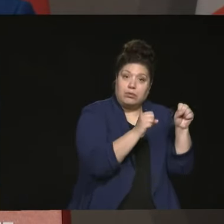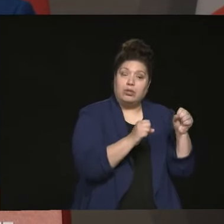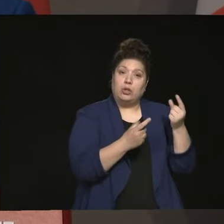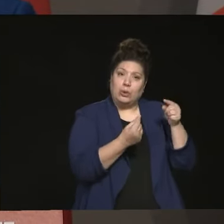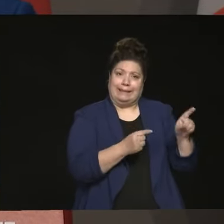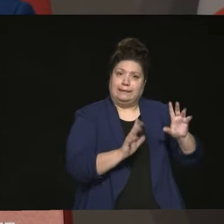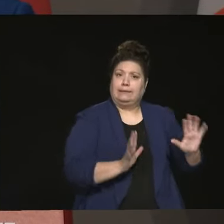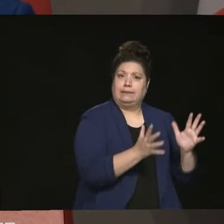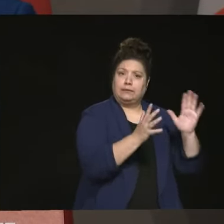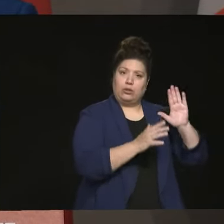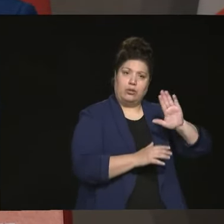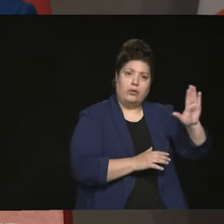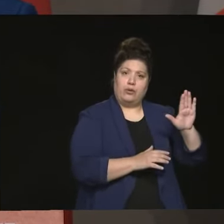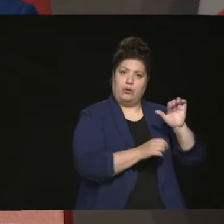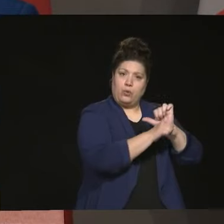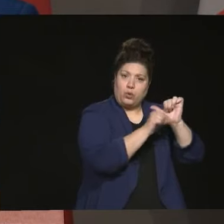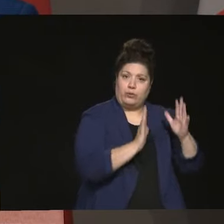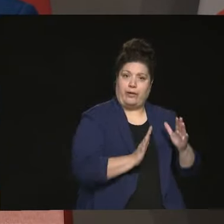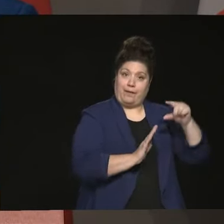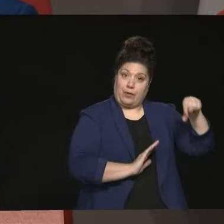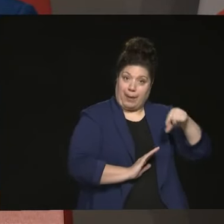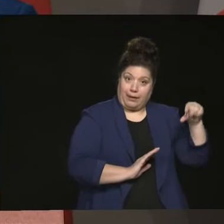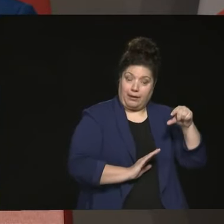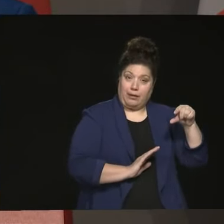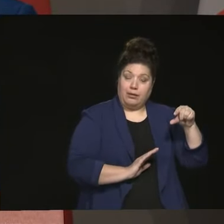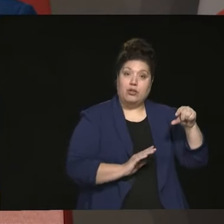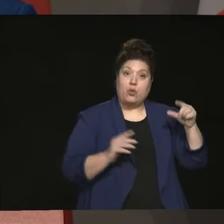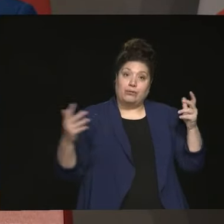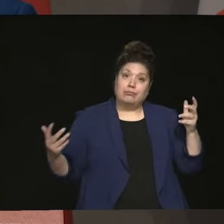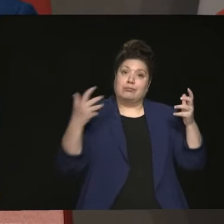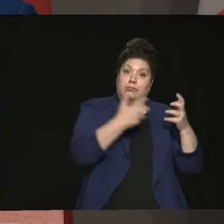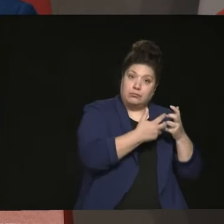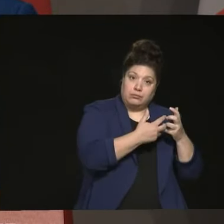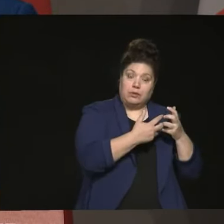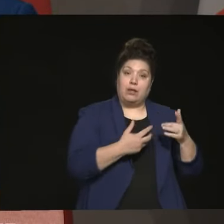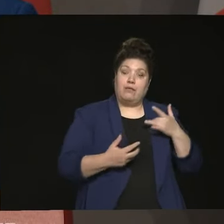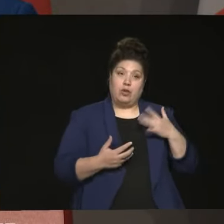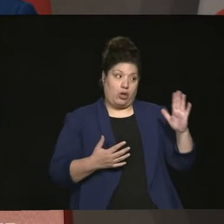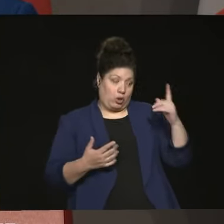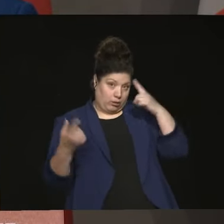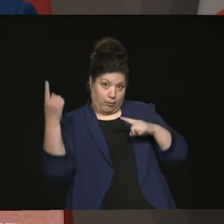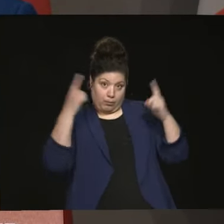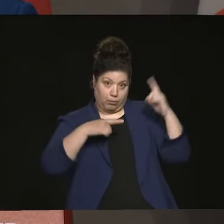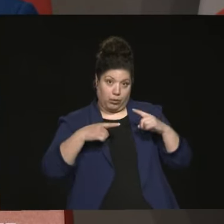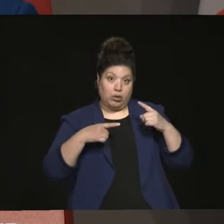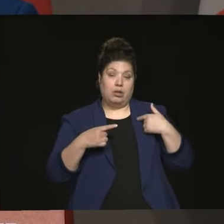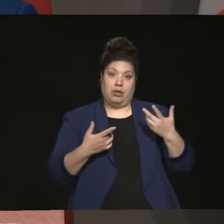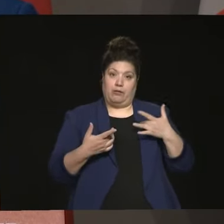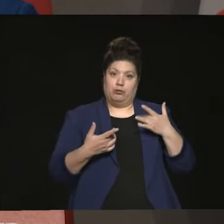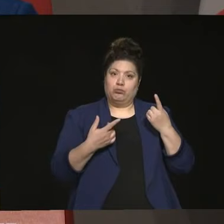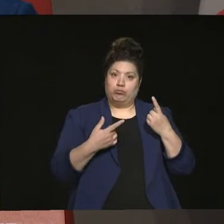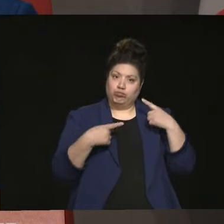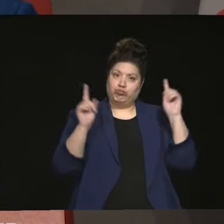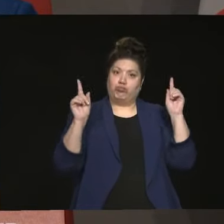that this collaborative effort is very useful, but also much appreciated. Micheline, en